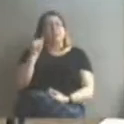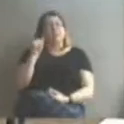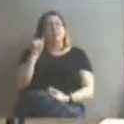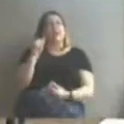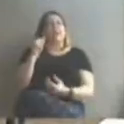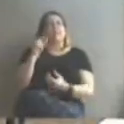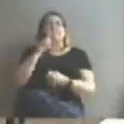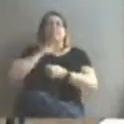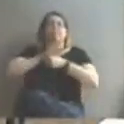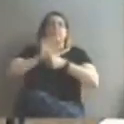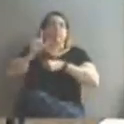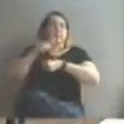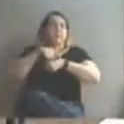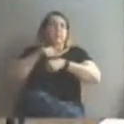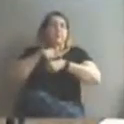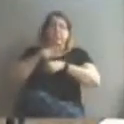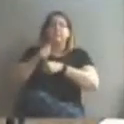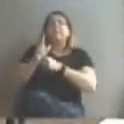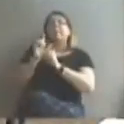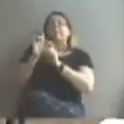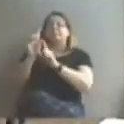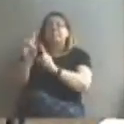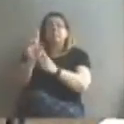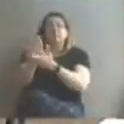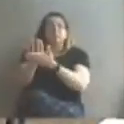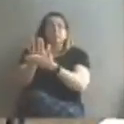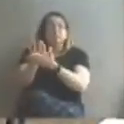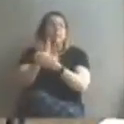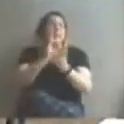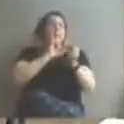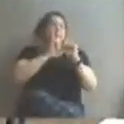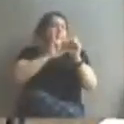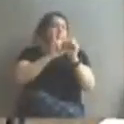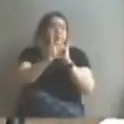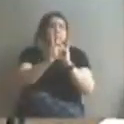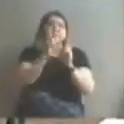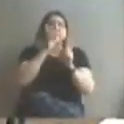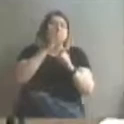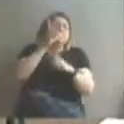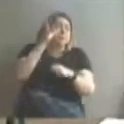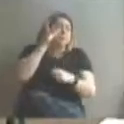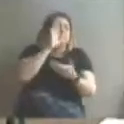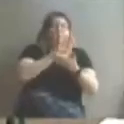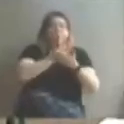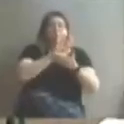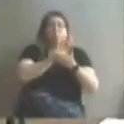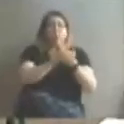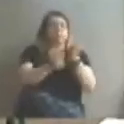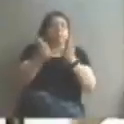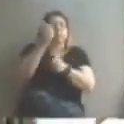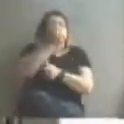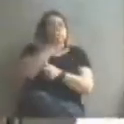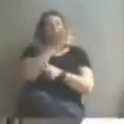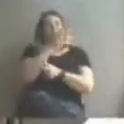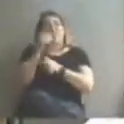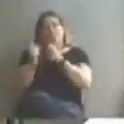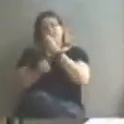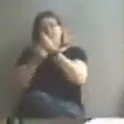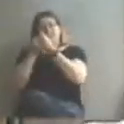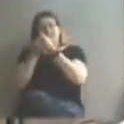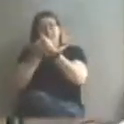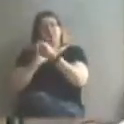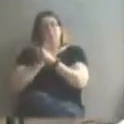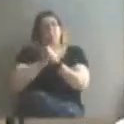own time to visit schools, interview parents and school officials, and produce online segments in support of our projects and